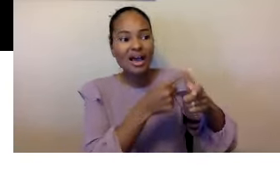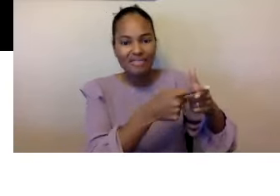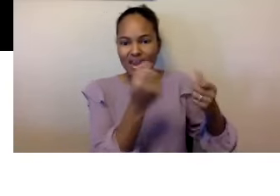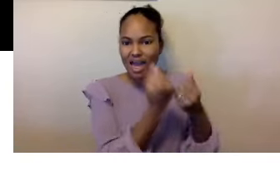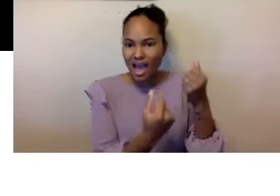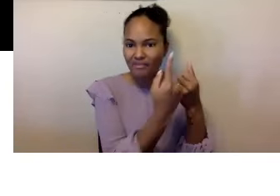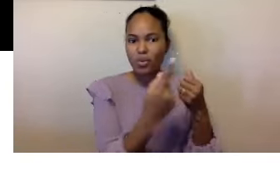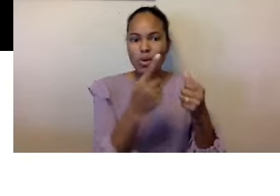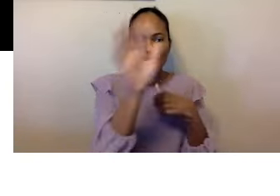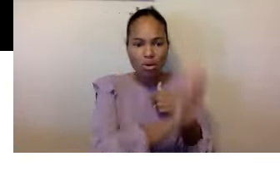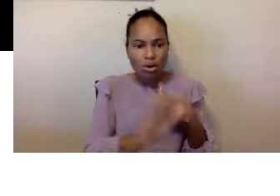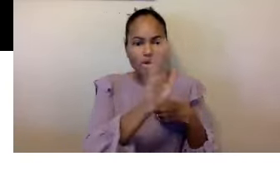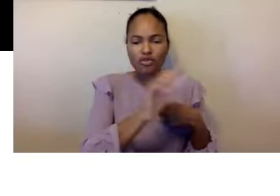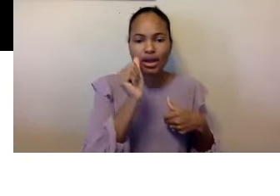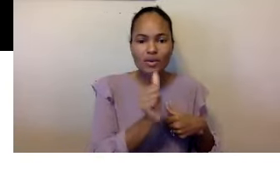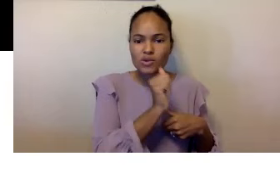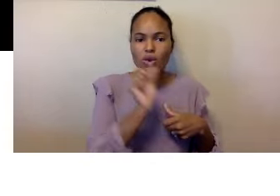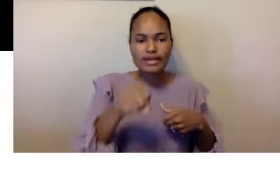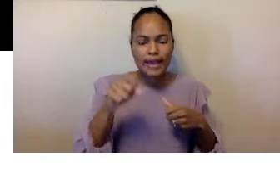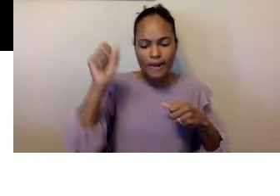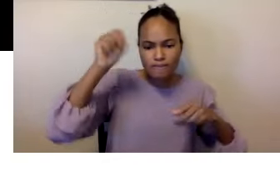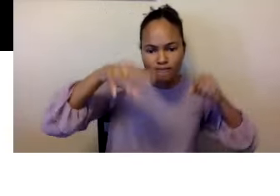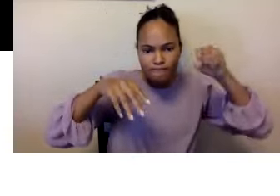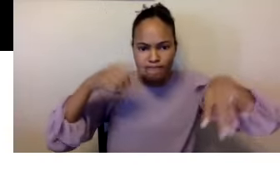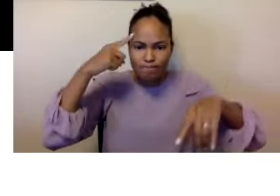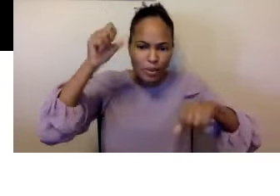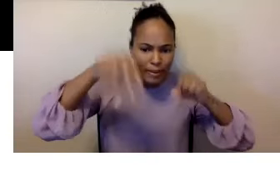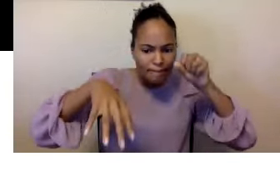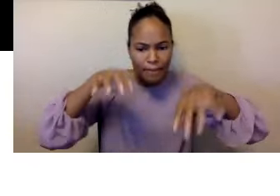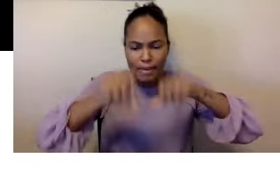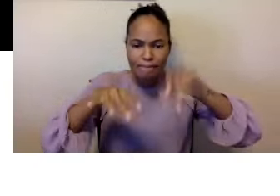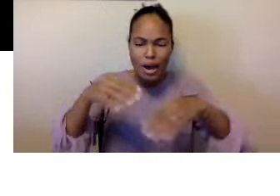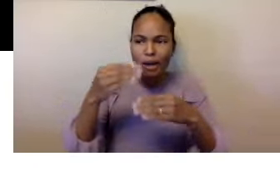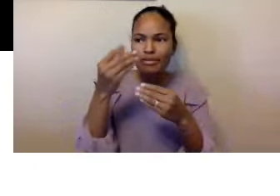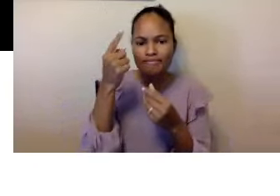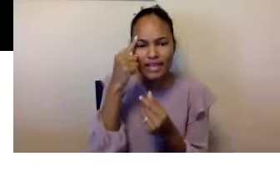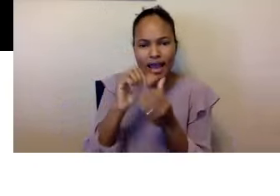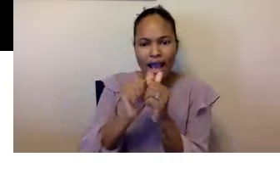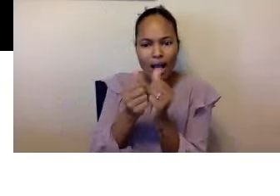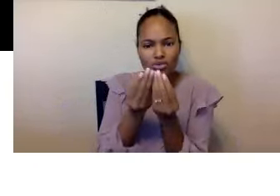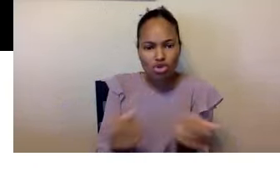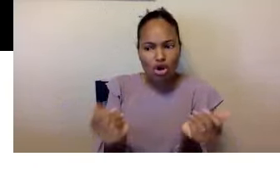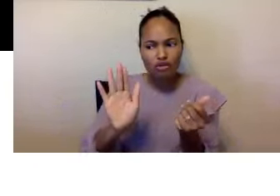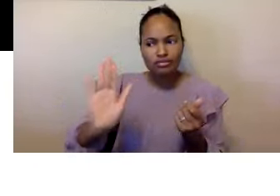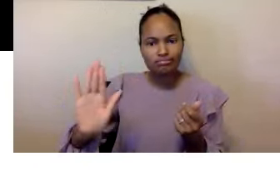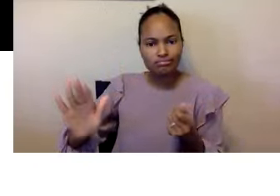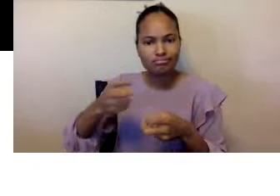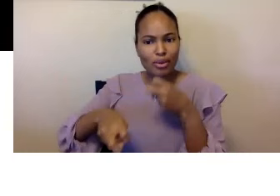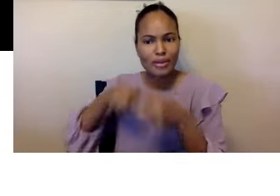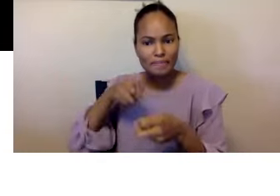from around the state to work together to help bring a solution to some of the issues that are just maybe just